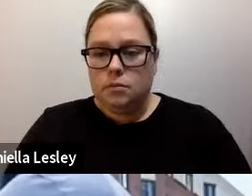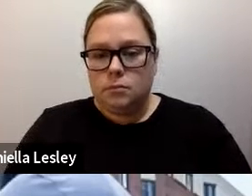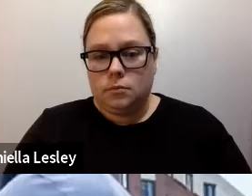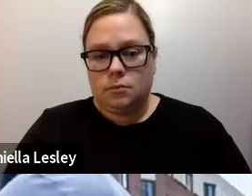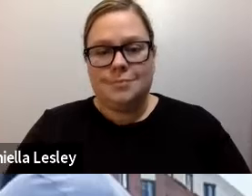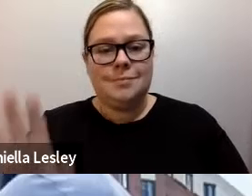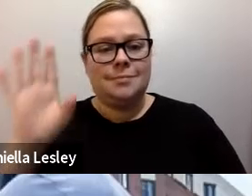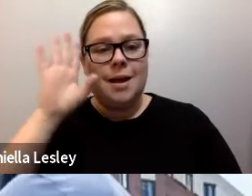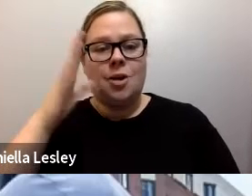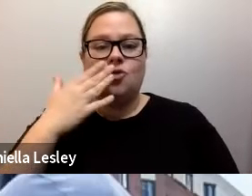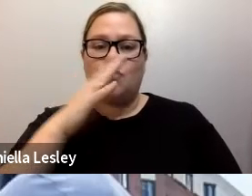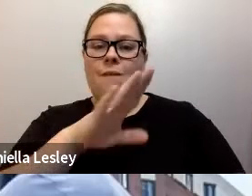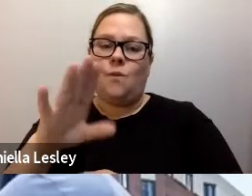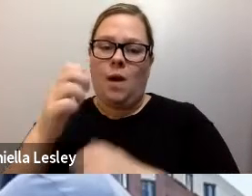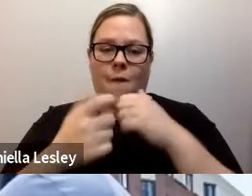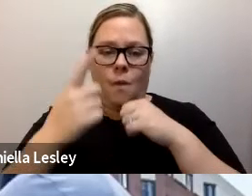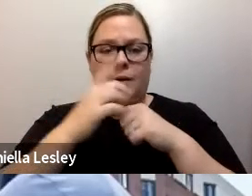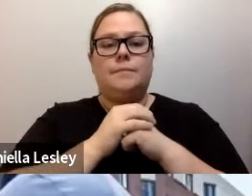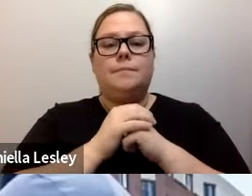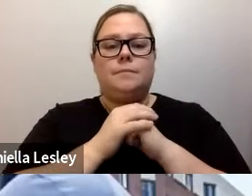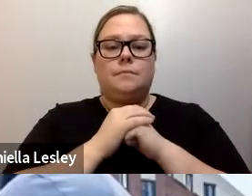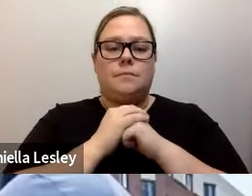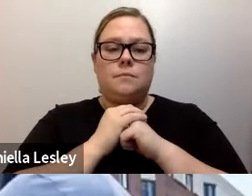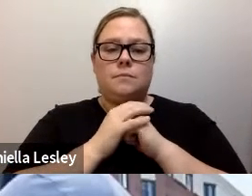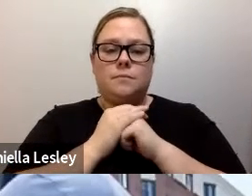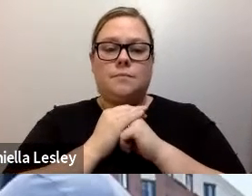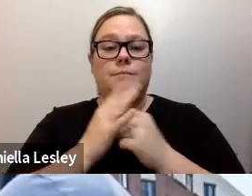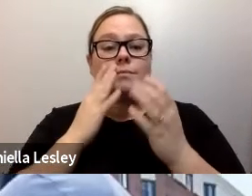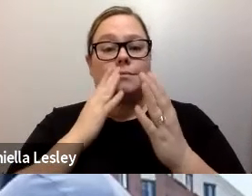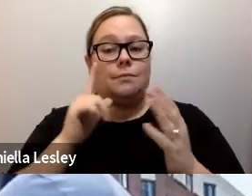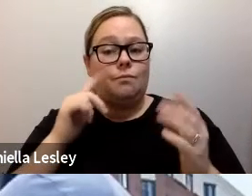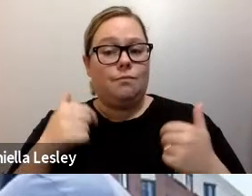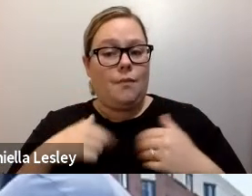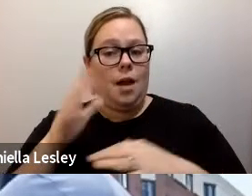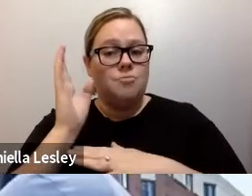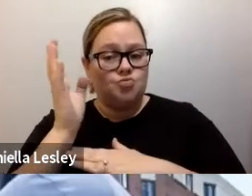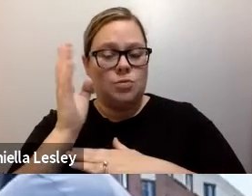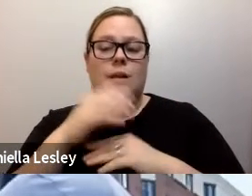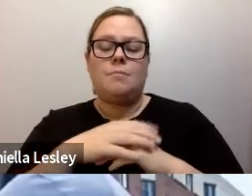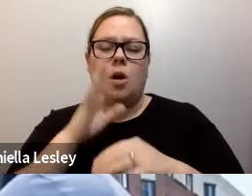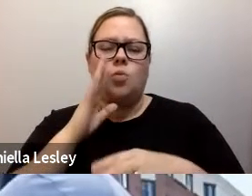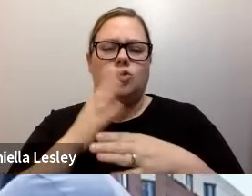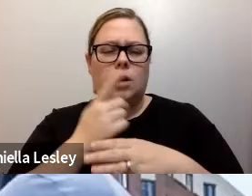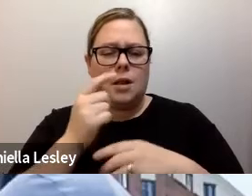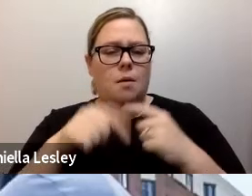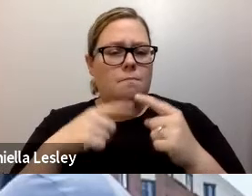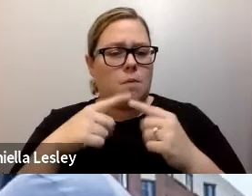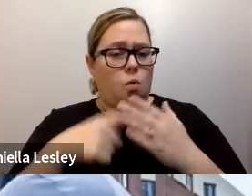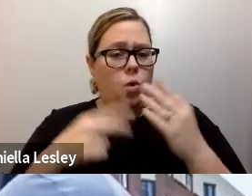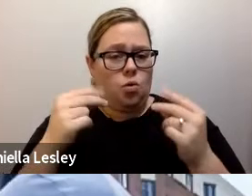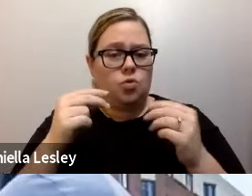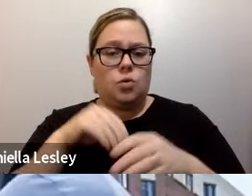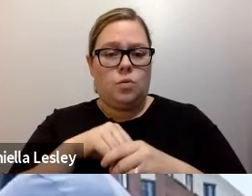Hi, good afternoon, everyone. So thanks so much for having me. I'm going to share with you a little bit about what we're doing in